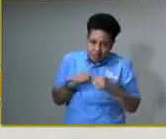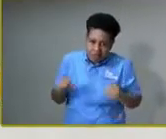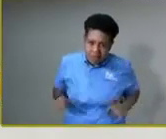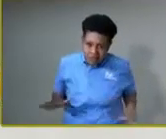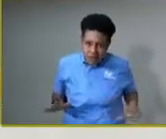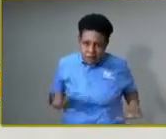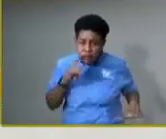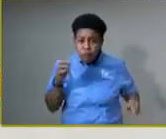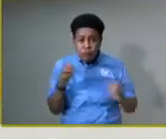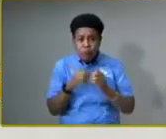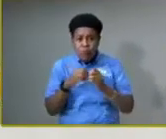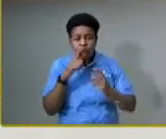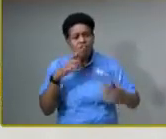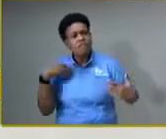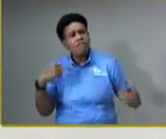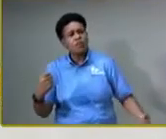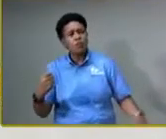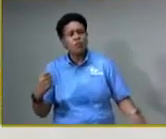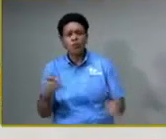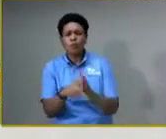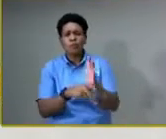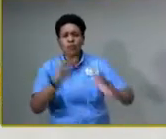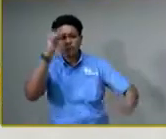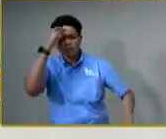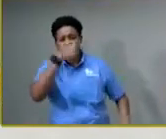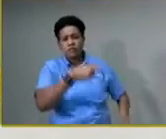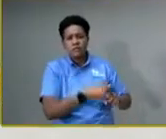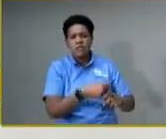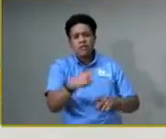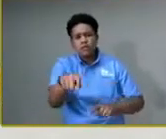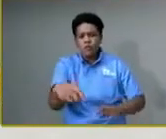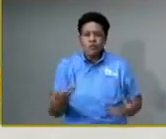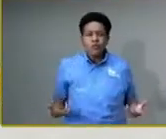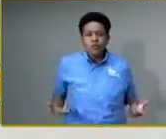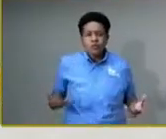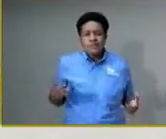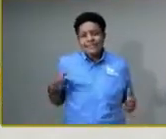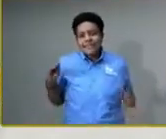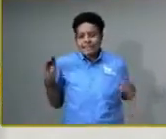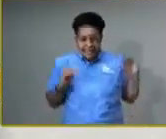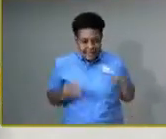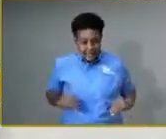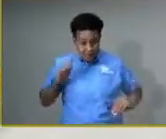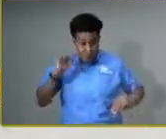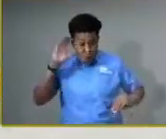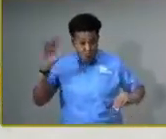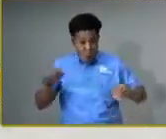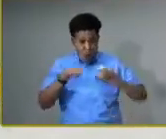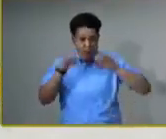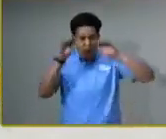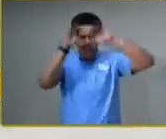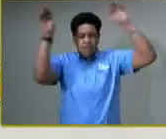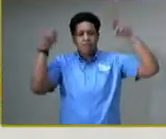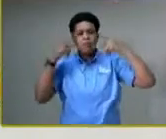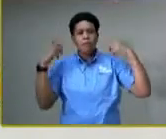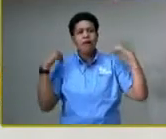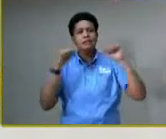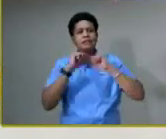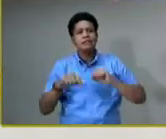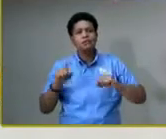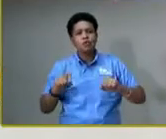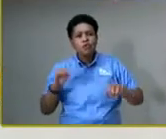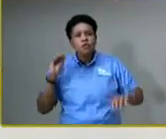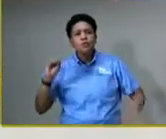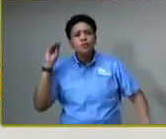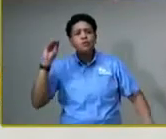firm policy of the government, which should be instituted at all levels of the public health system, is